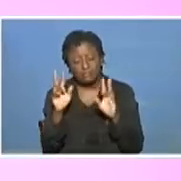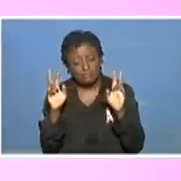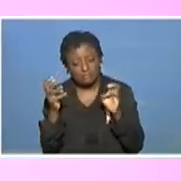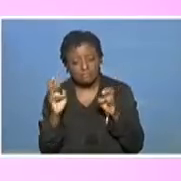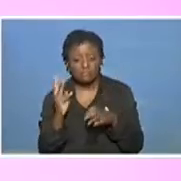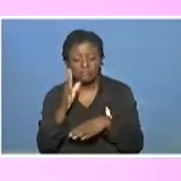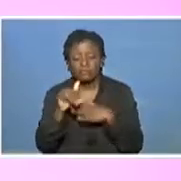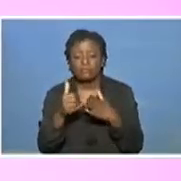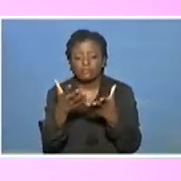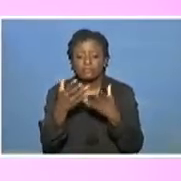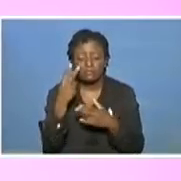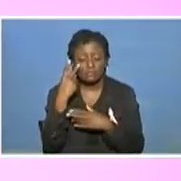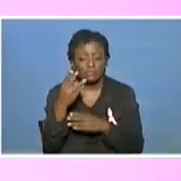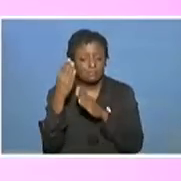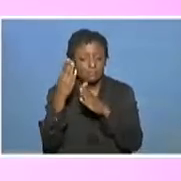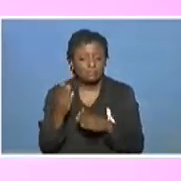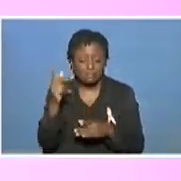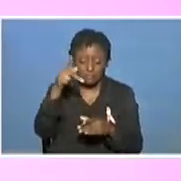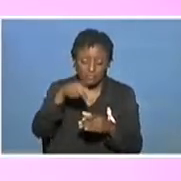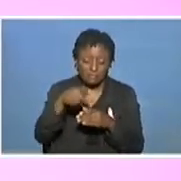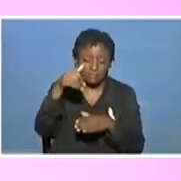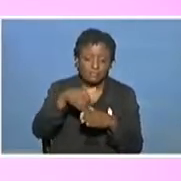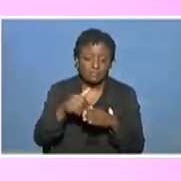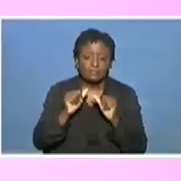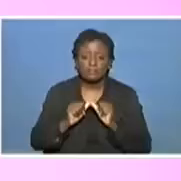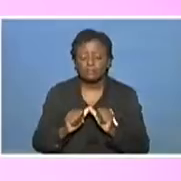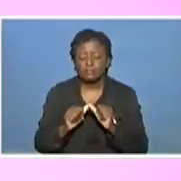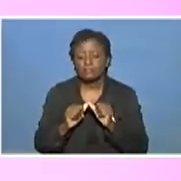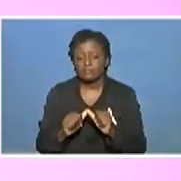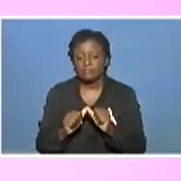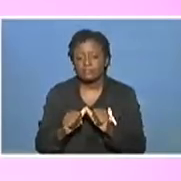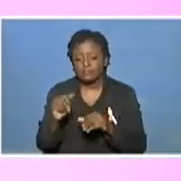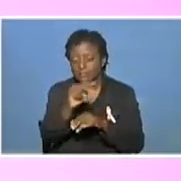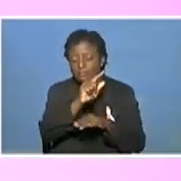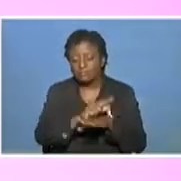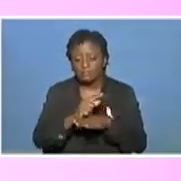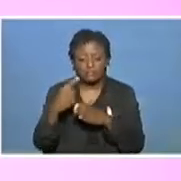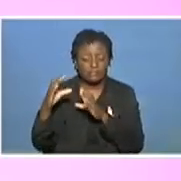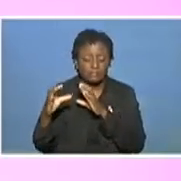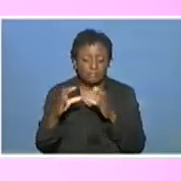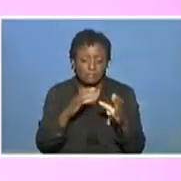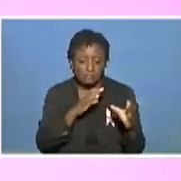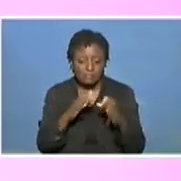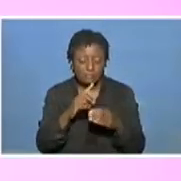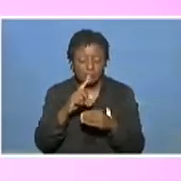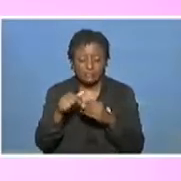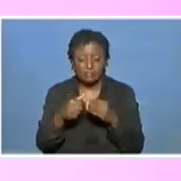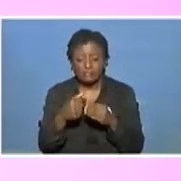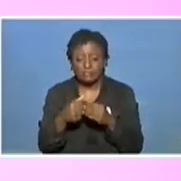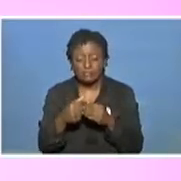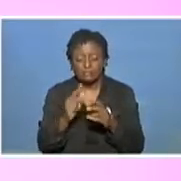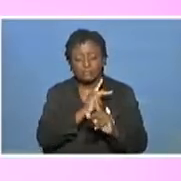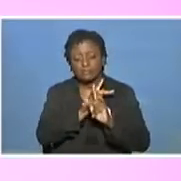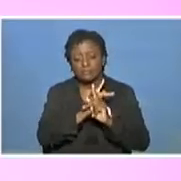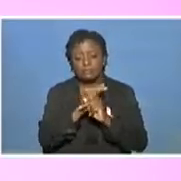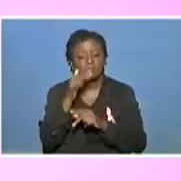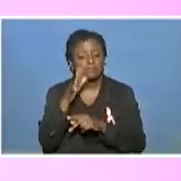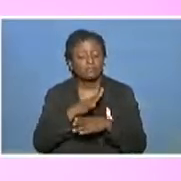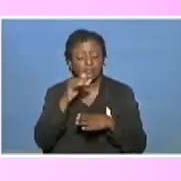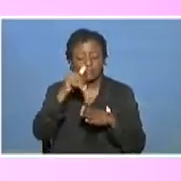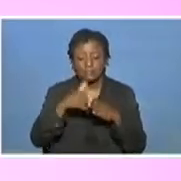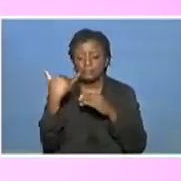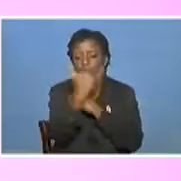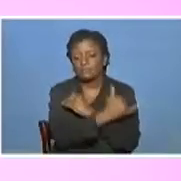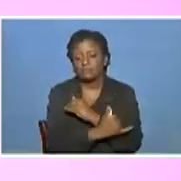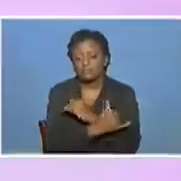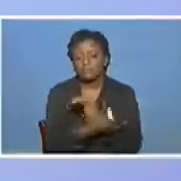all want to see Bahamians participate in the ongoing national dialogue regarding protecting women in the country."